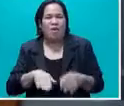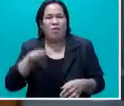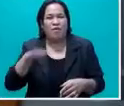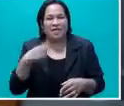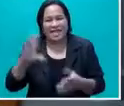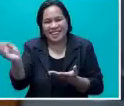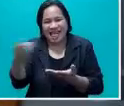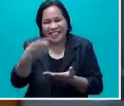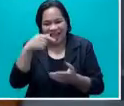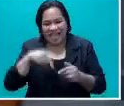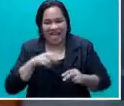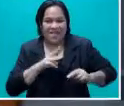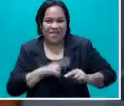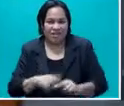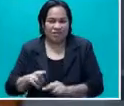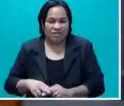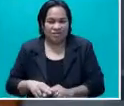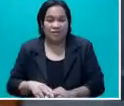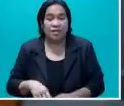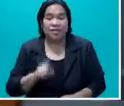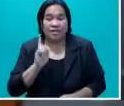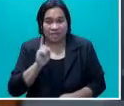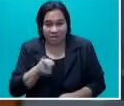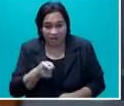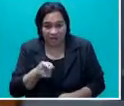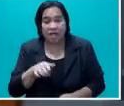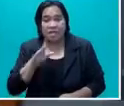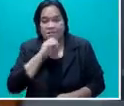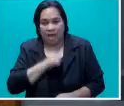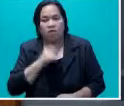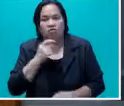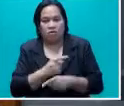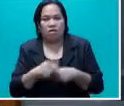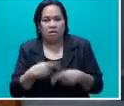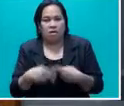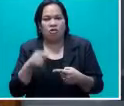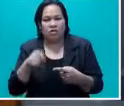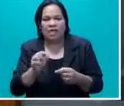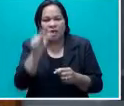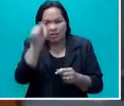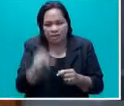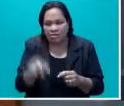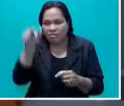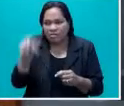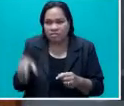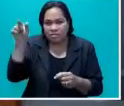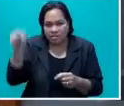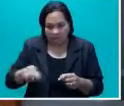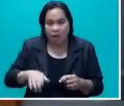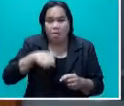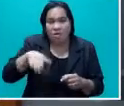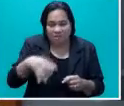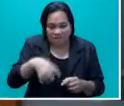Fiji. And in that, he highlighted the certain categories of poverty pockets